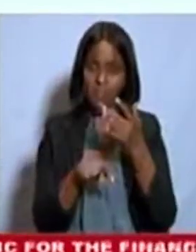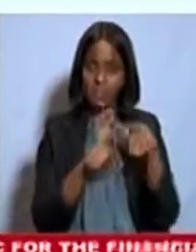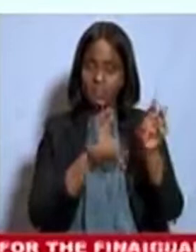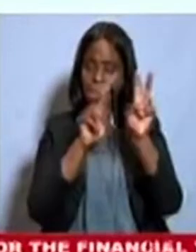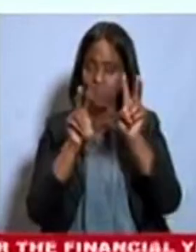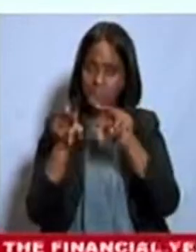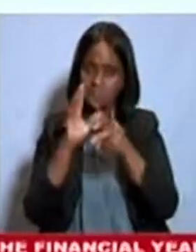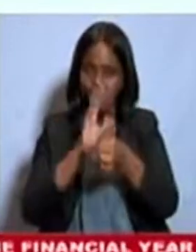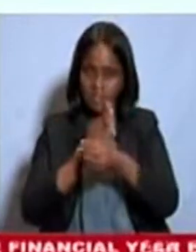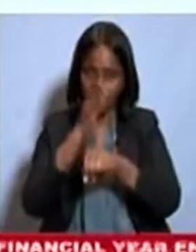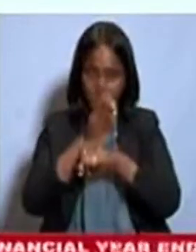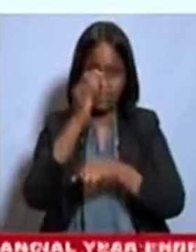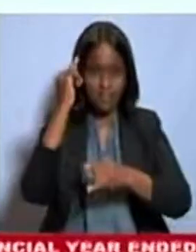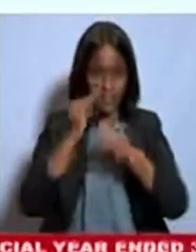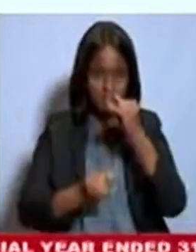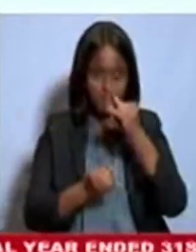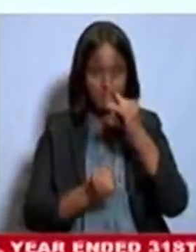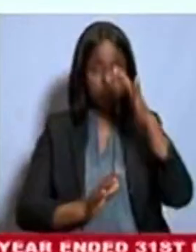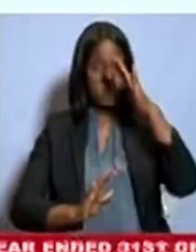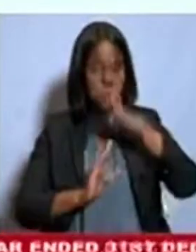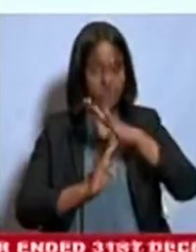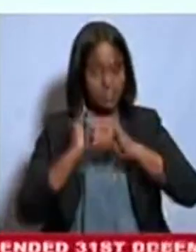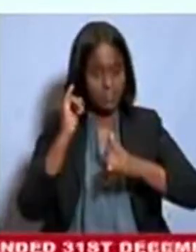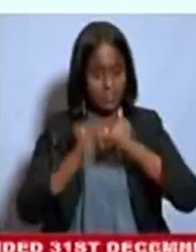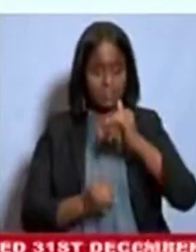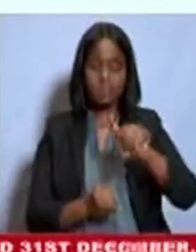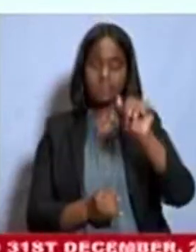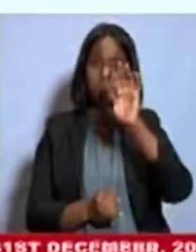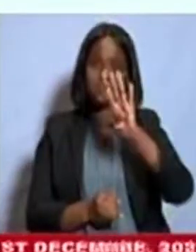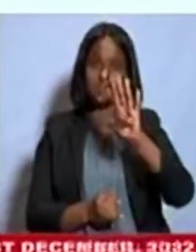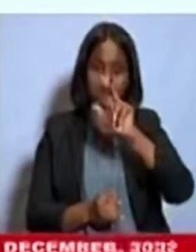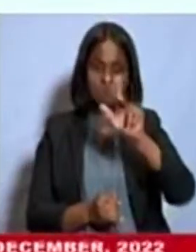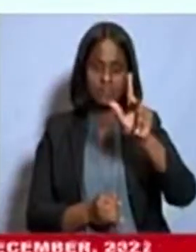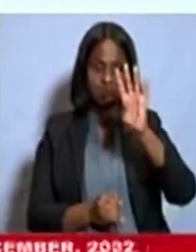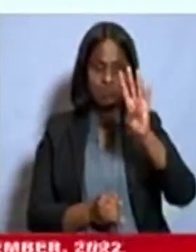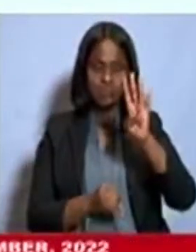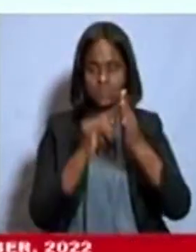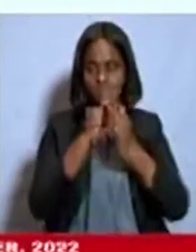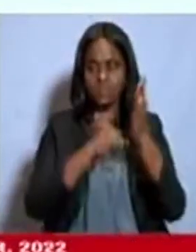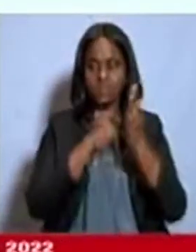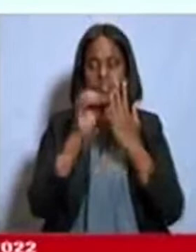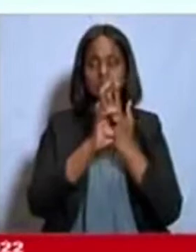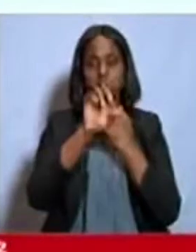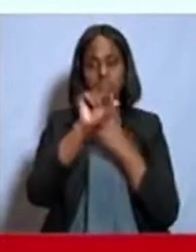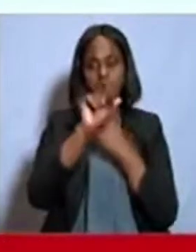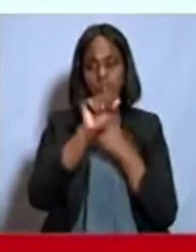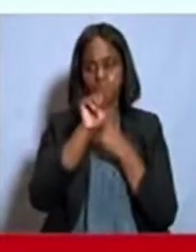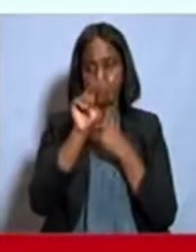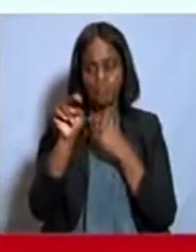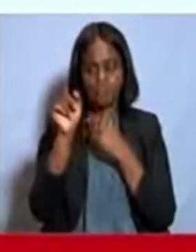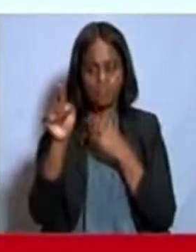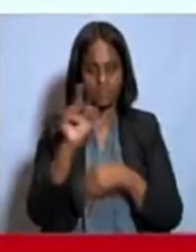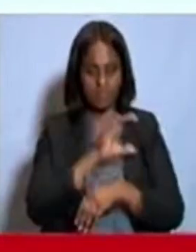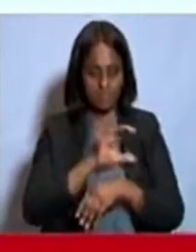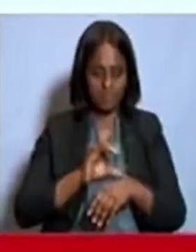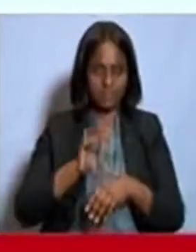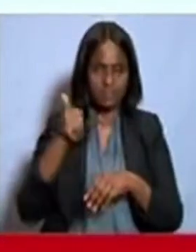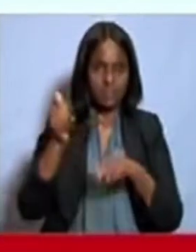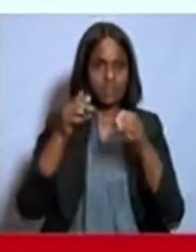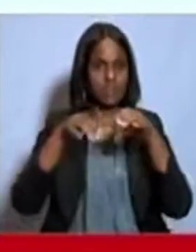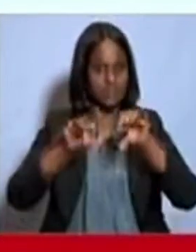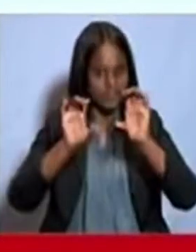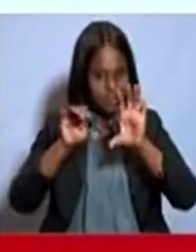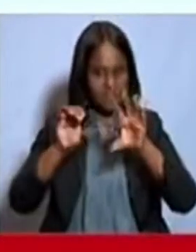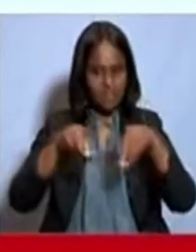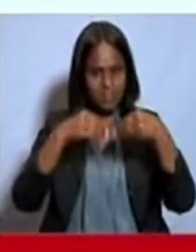observed that after the contract expired on 24th June 2022, the security company continued to